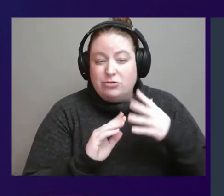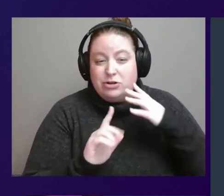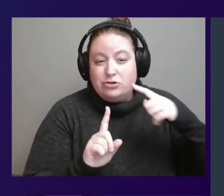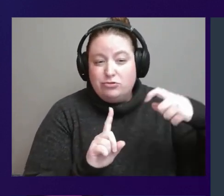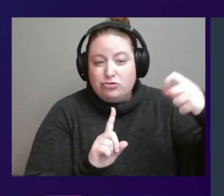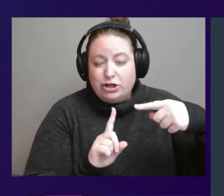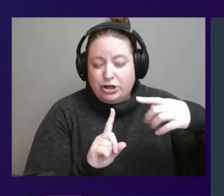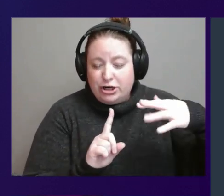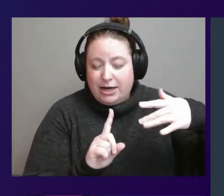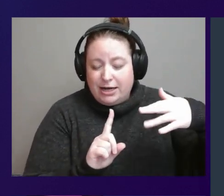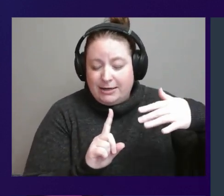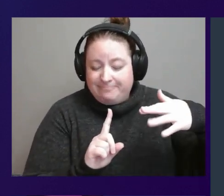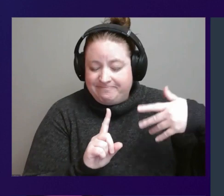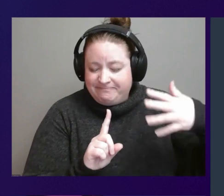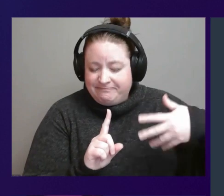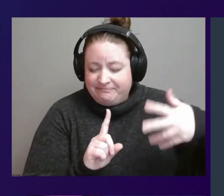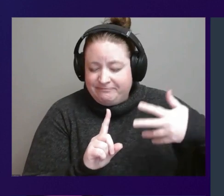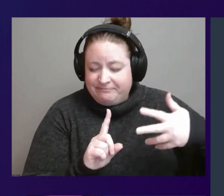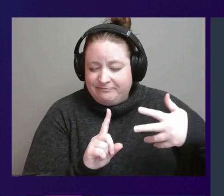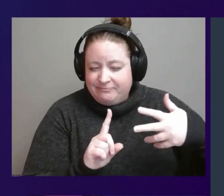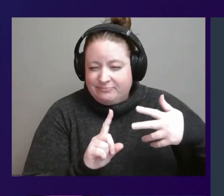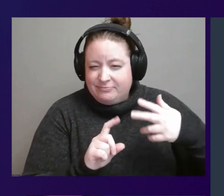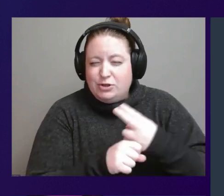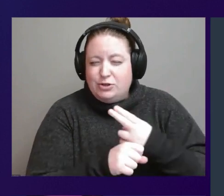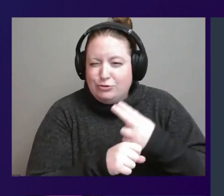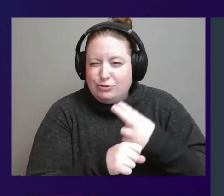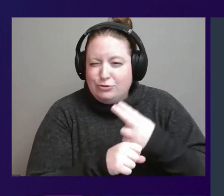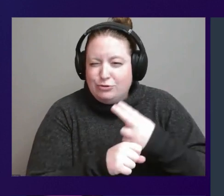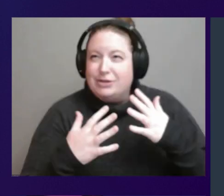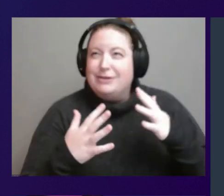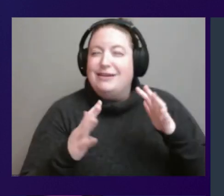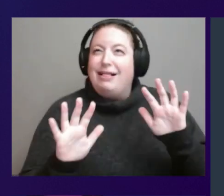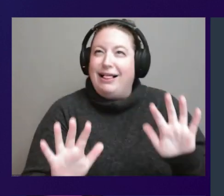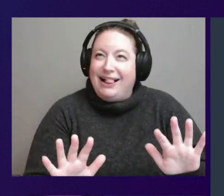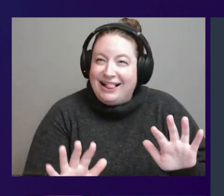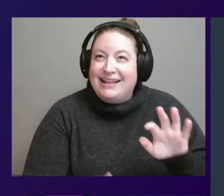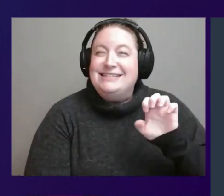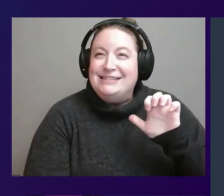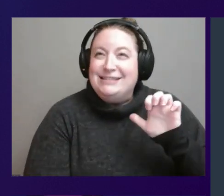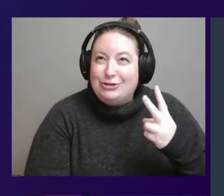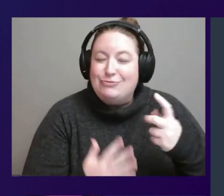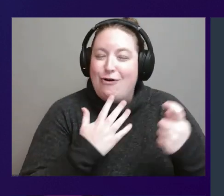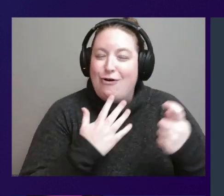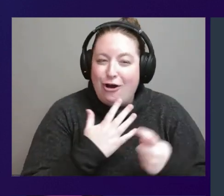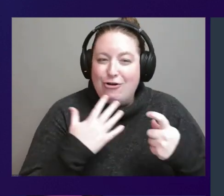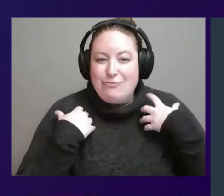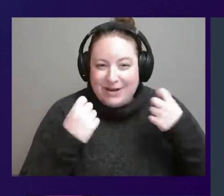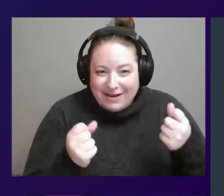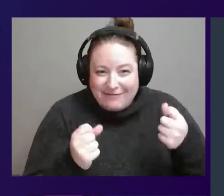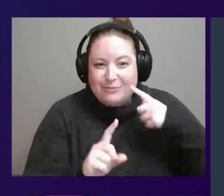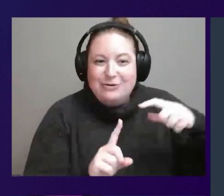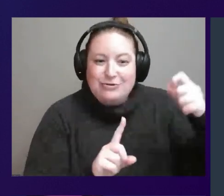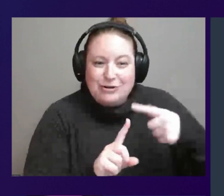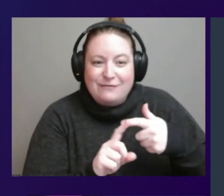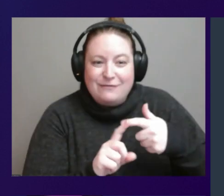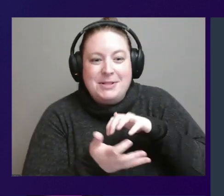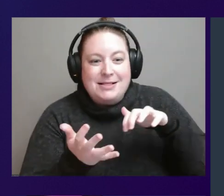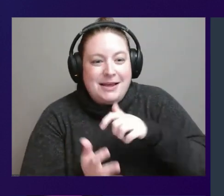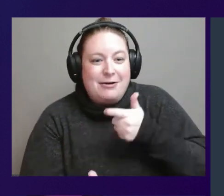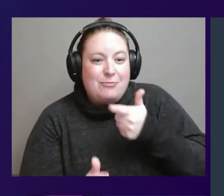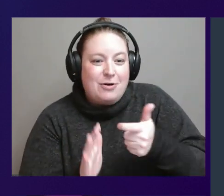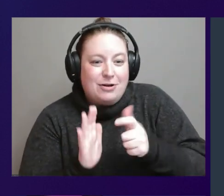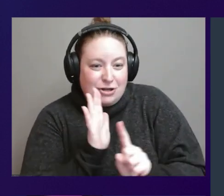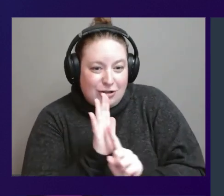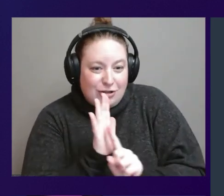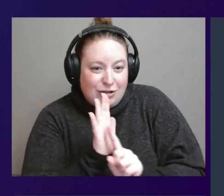You can also use You can also use EC2 auto recovery, which triggers based off those CloudWatch alarms, or